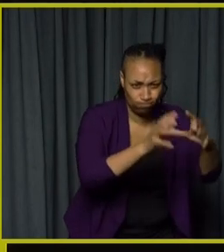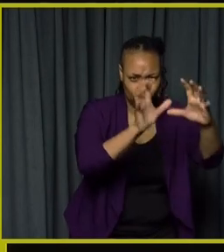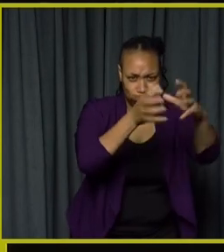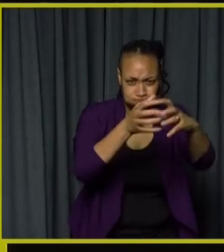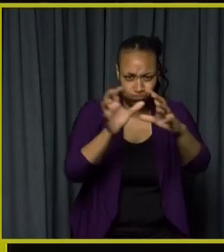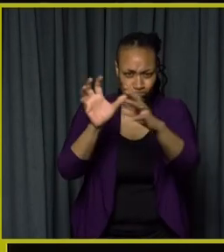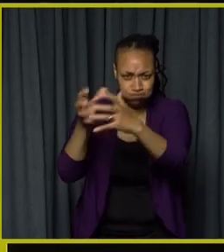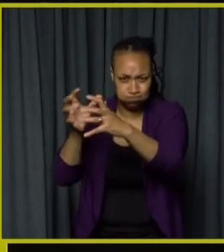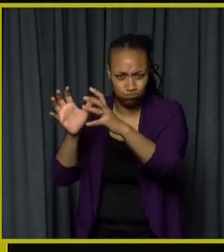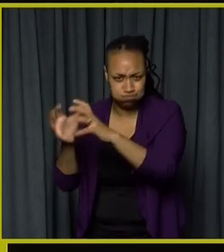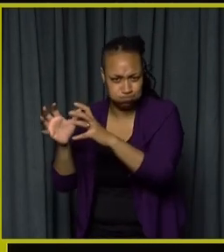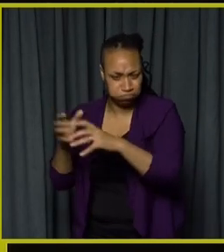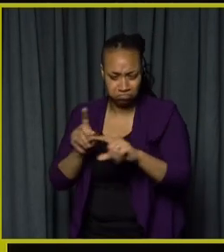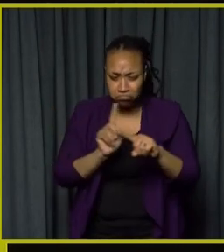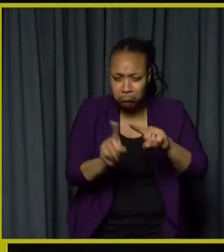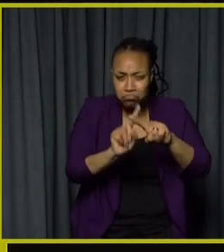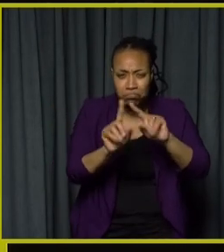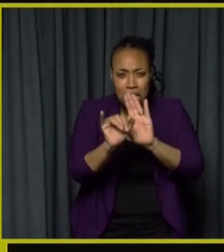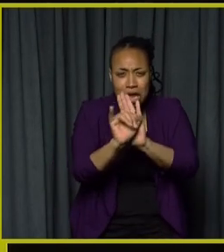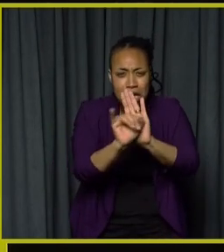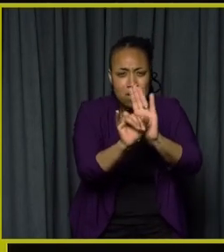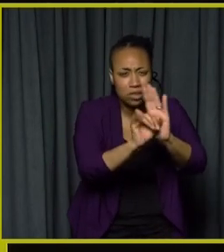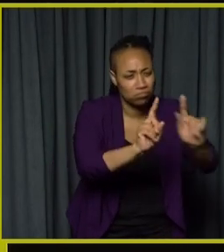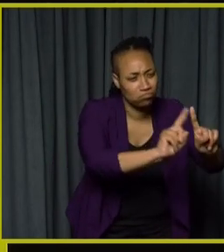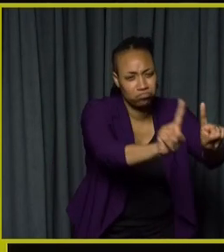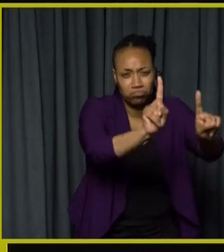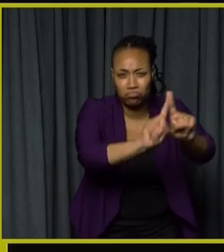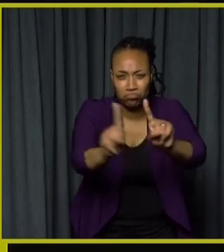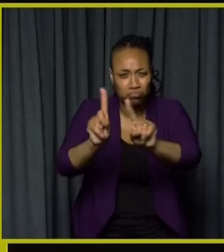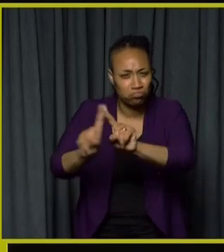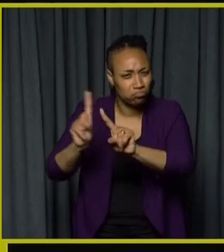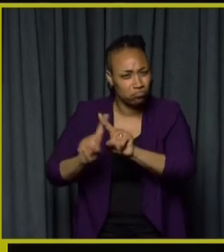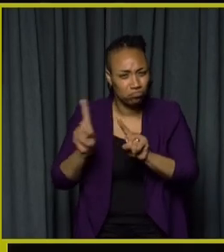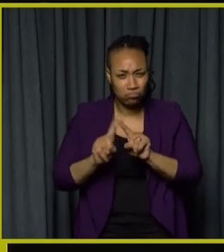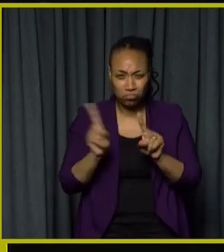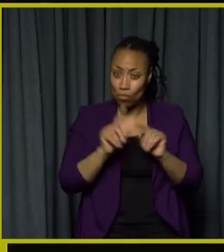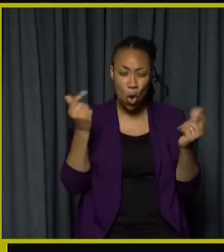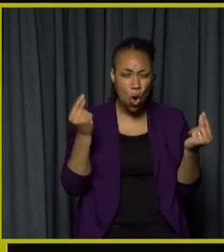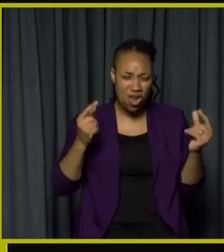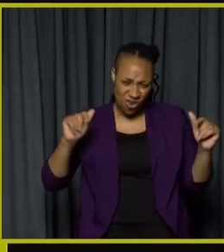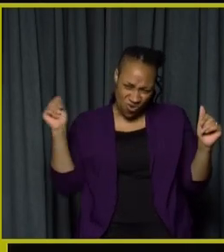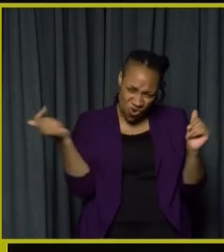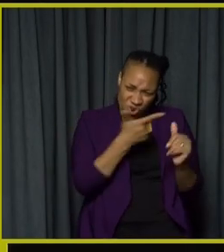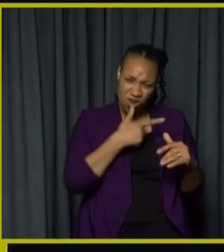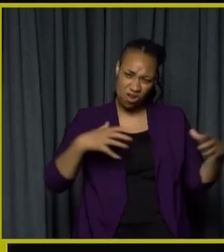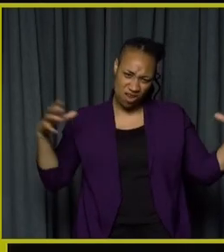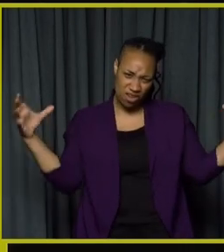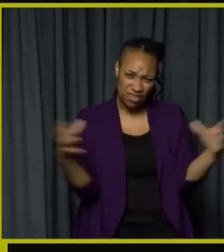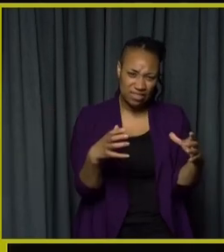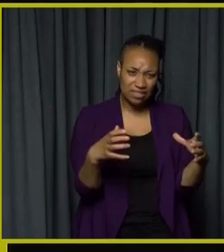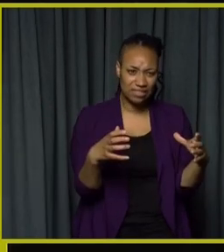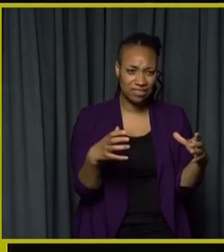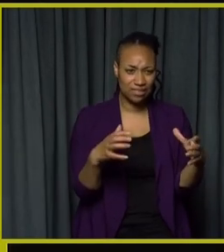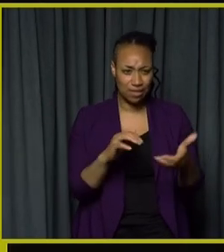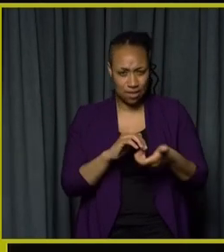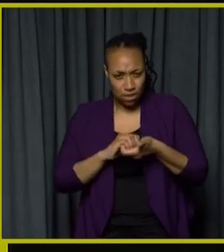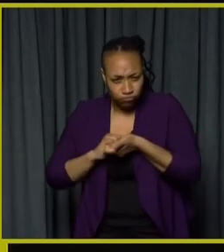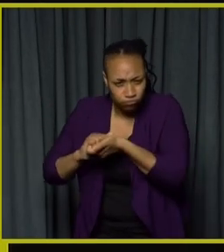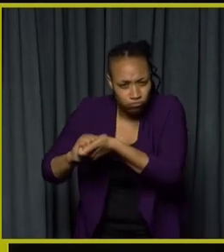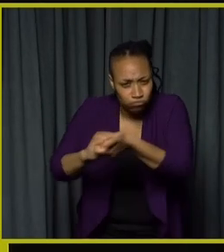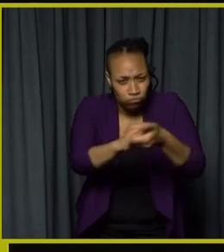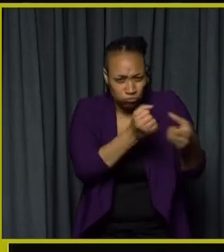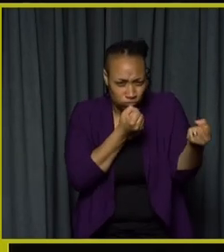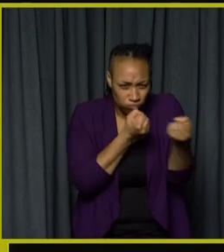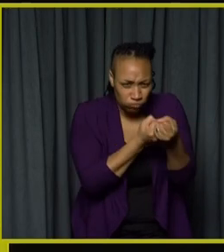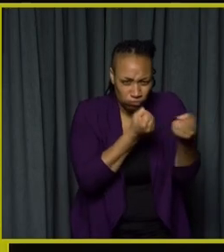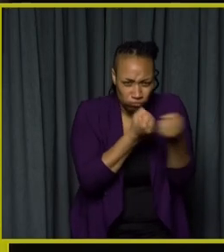and culture and sexuality who are ready now to rise up together and shift the moral narrative in this